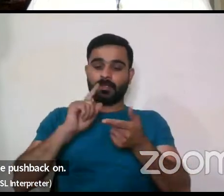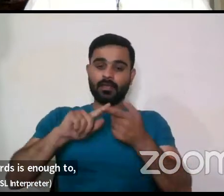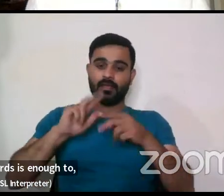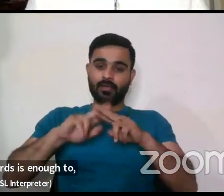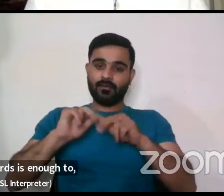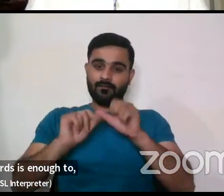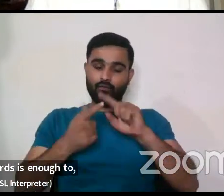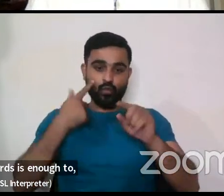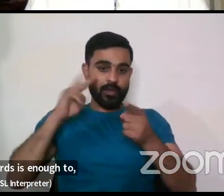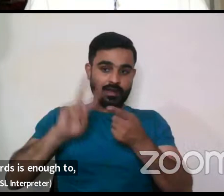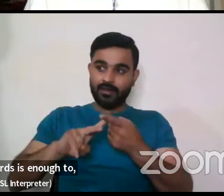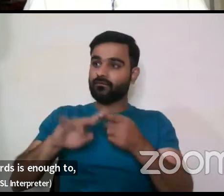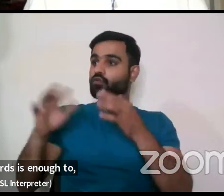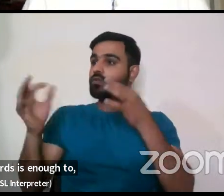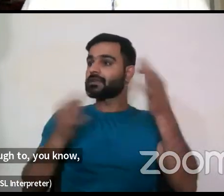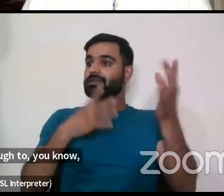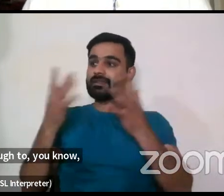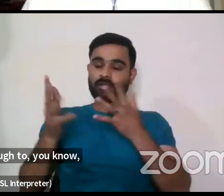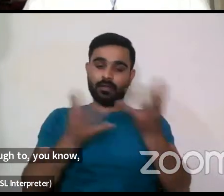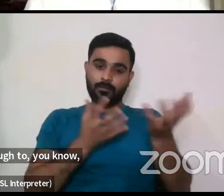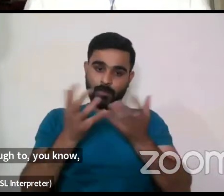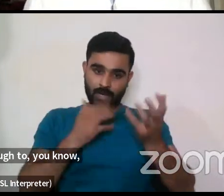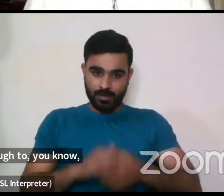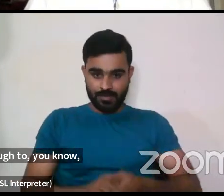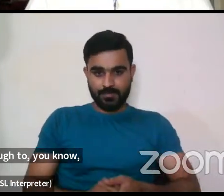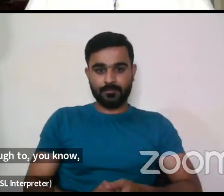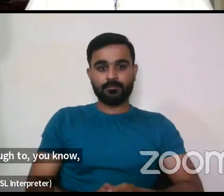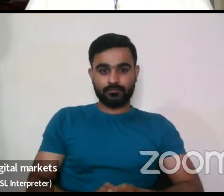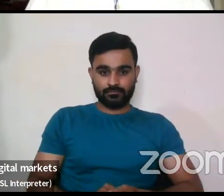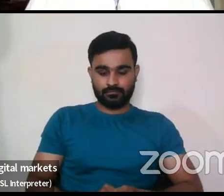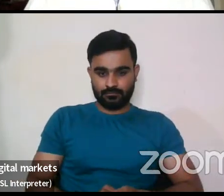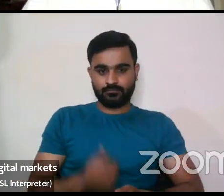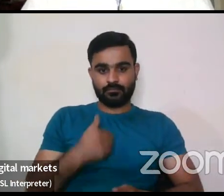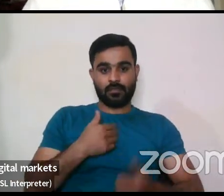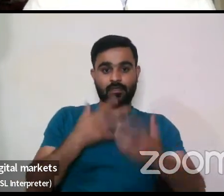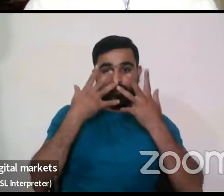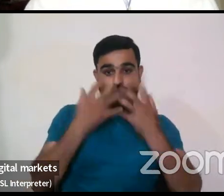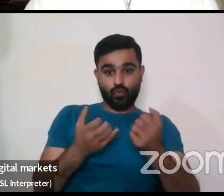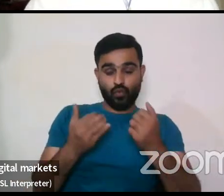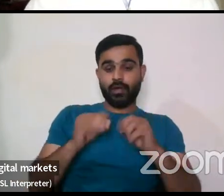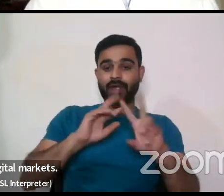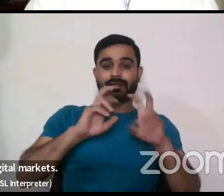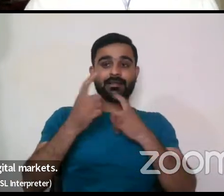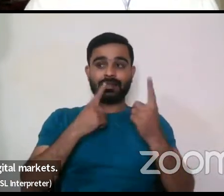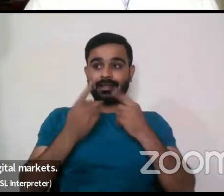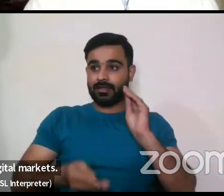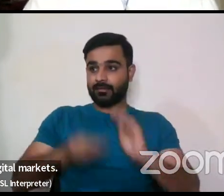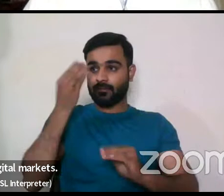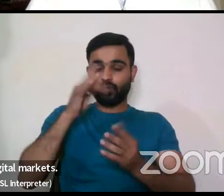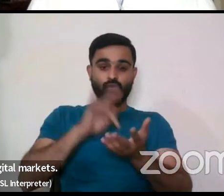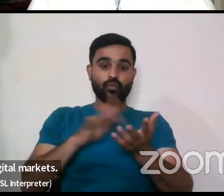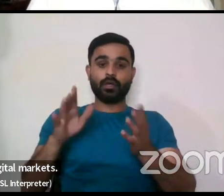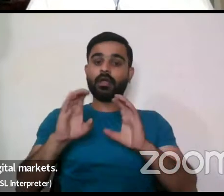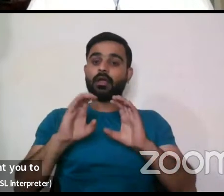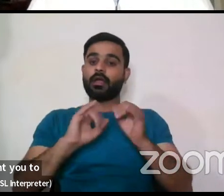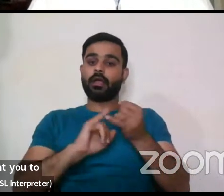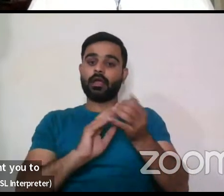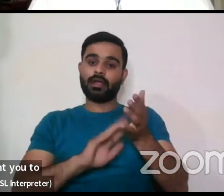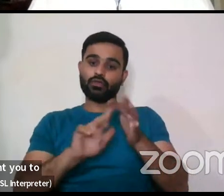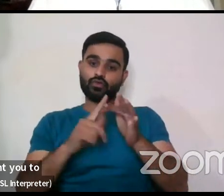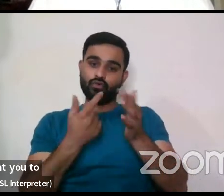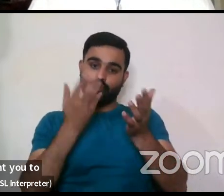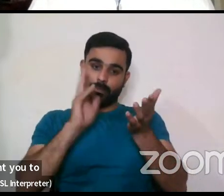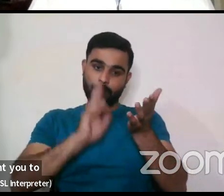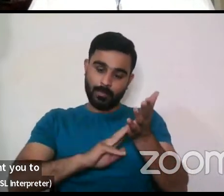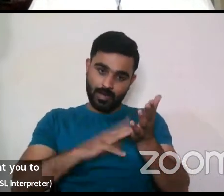comes to digital markets. But I just want you to talk a little about whether consumer welfare was